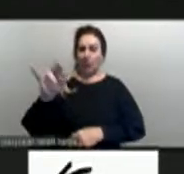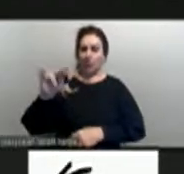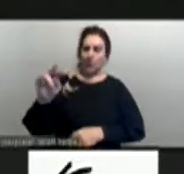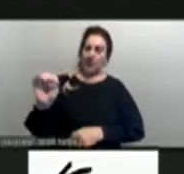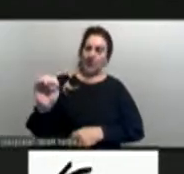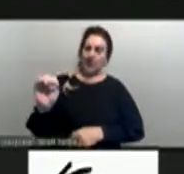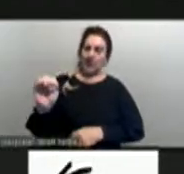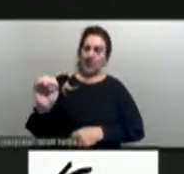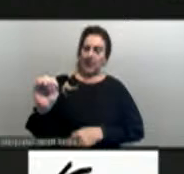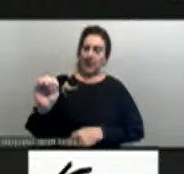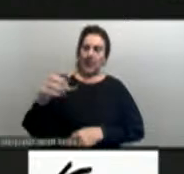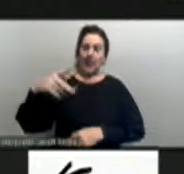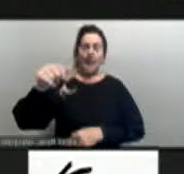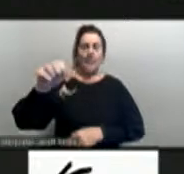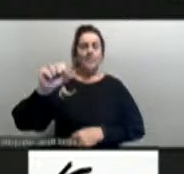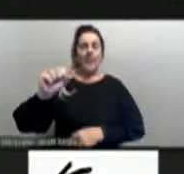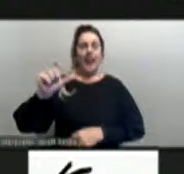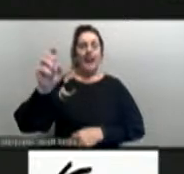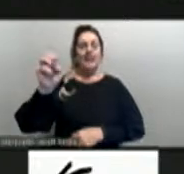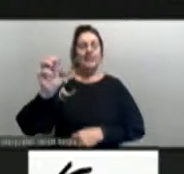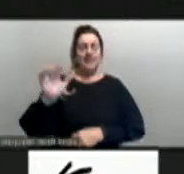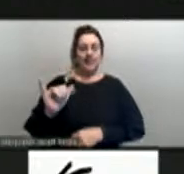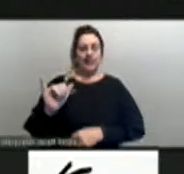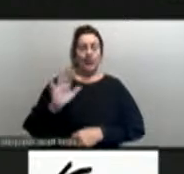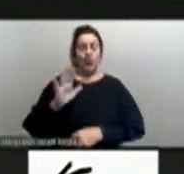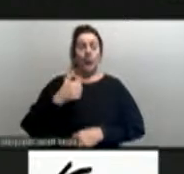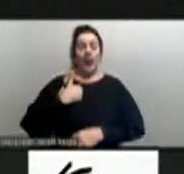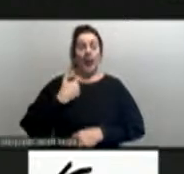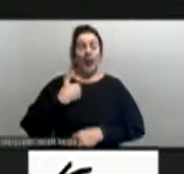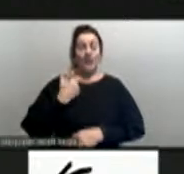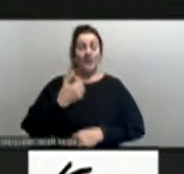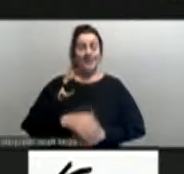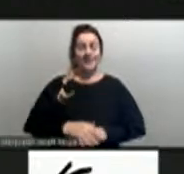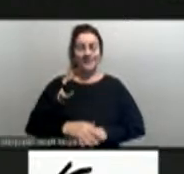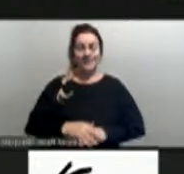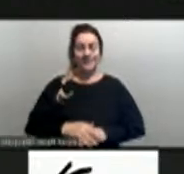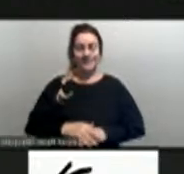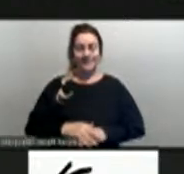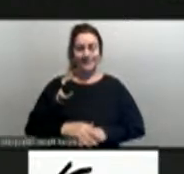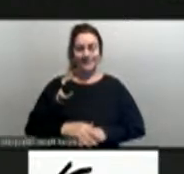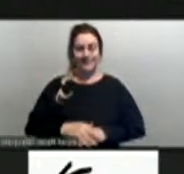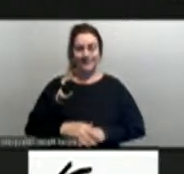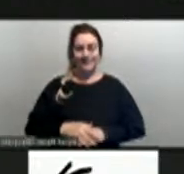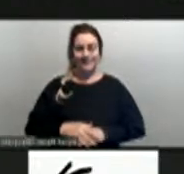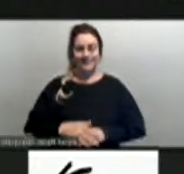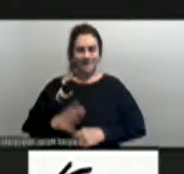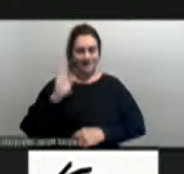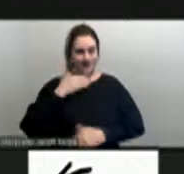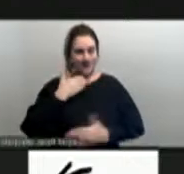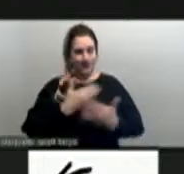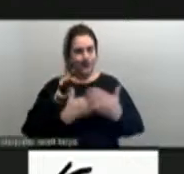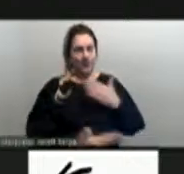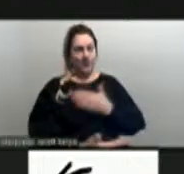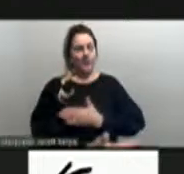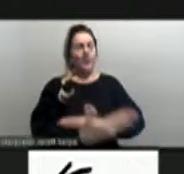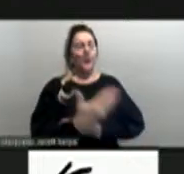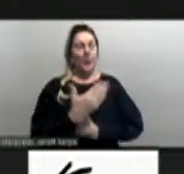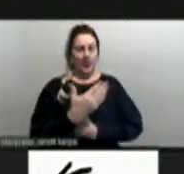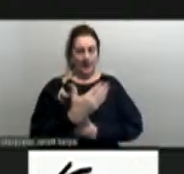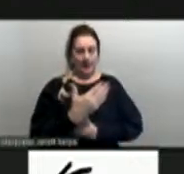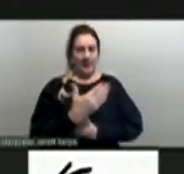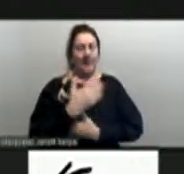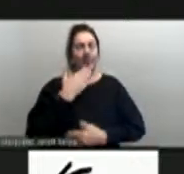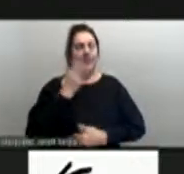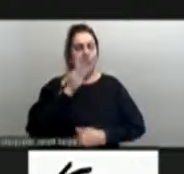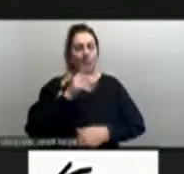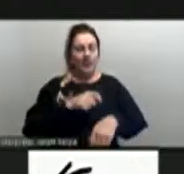your mic and state your name and address for the record. Hi, good morning. Thank you for your time. My name is